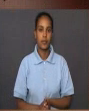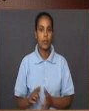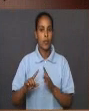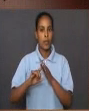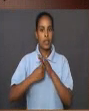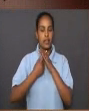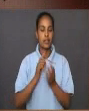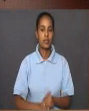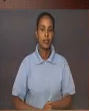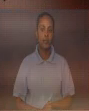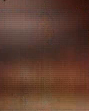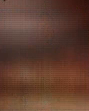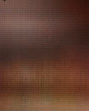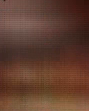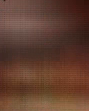Begin.